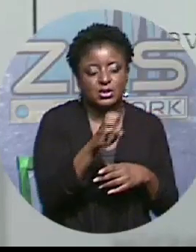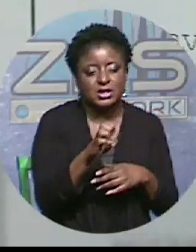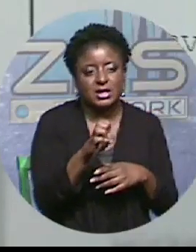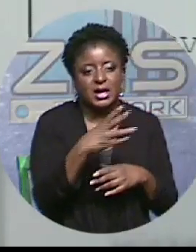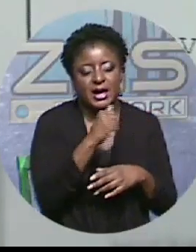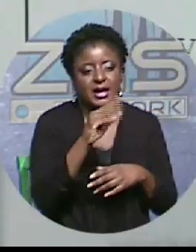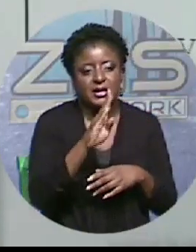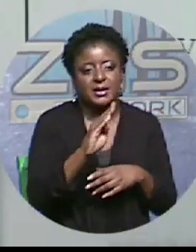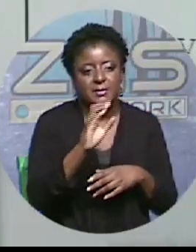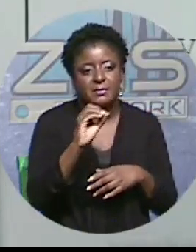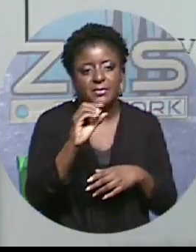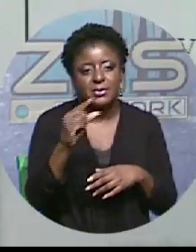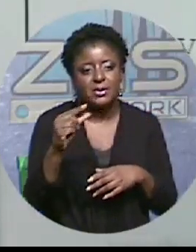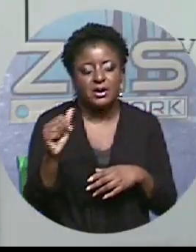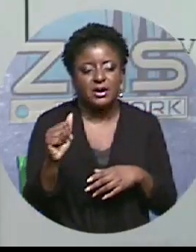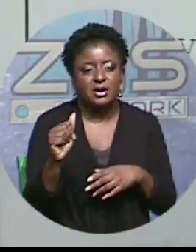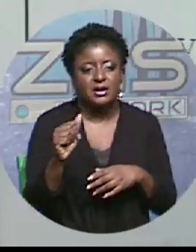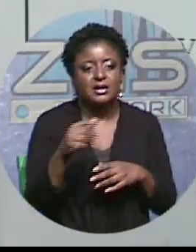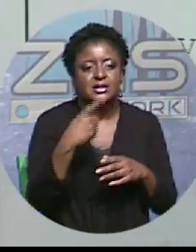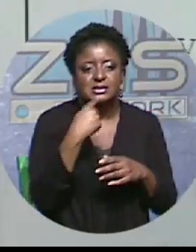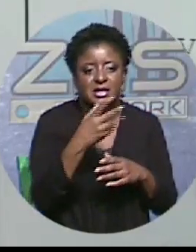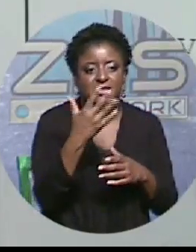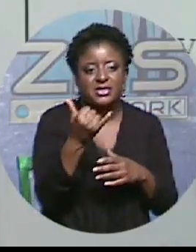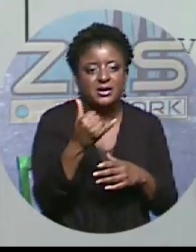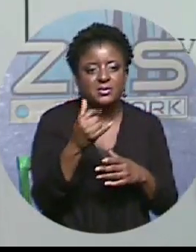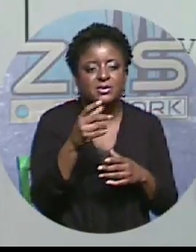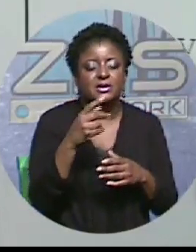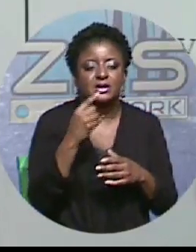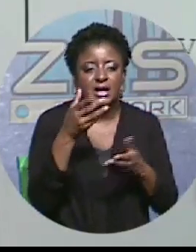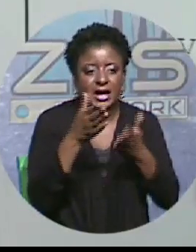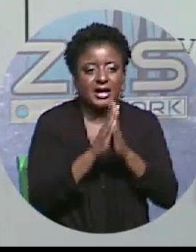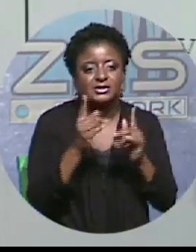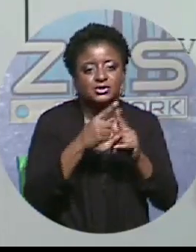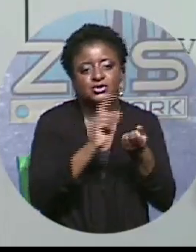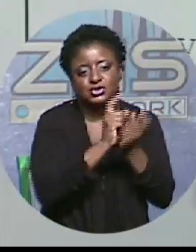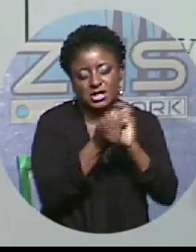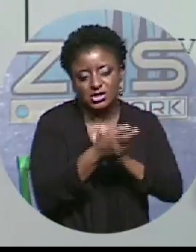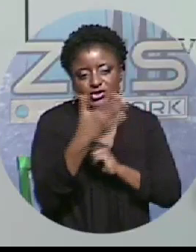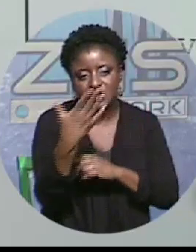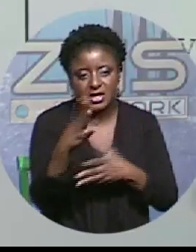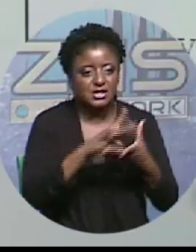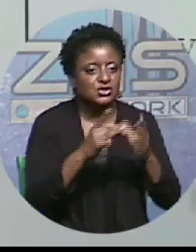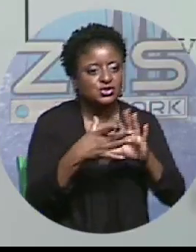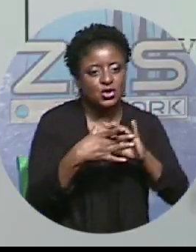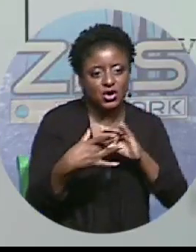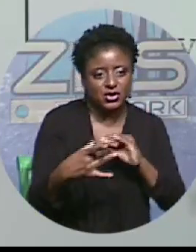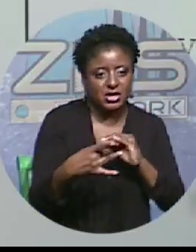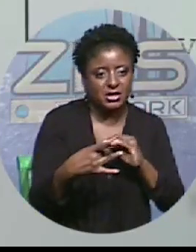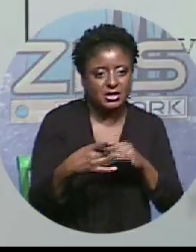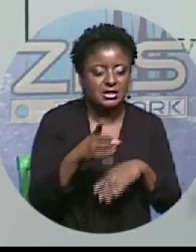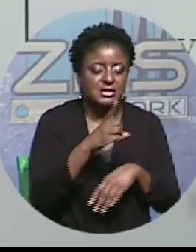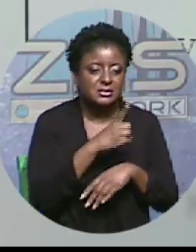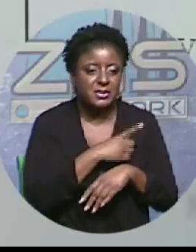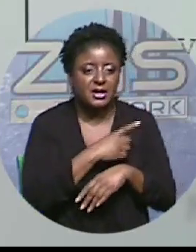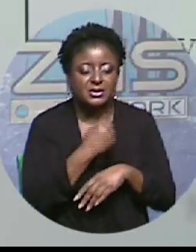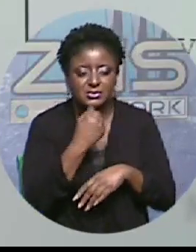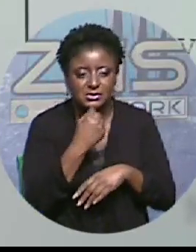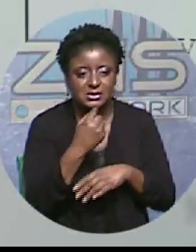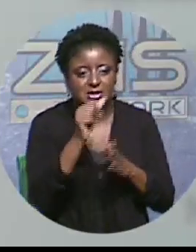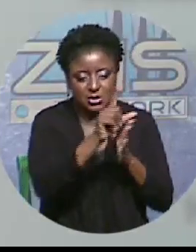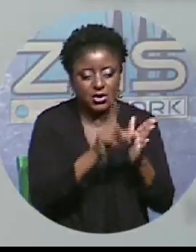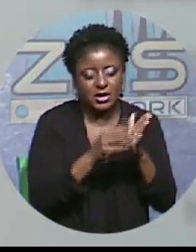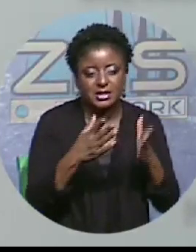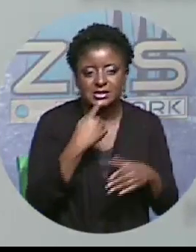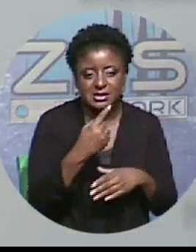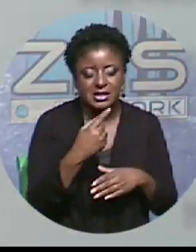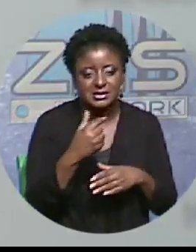more than $100,000 annually. In his March 23rd affidavit, DiPaolo says, explaining why the men for the third